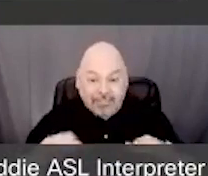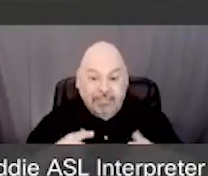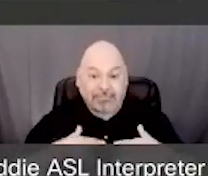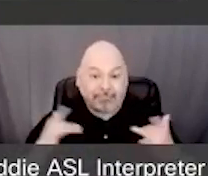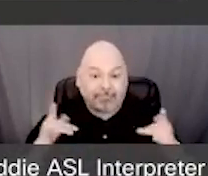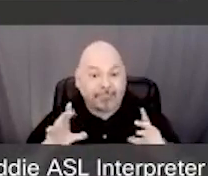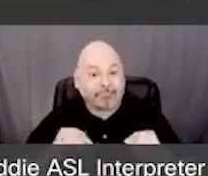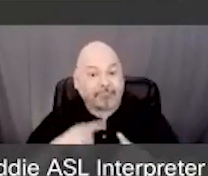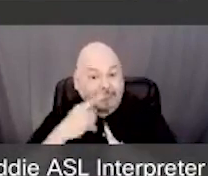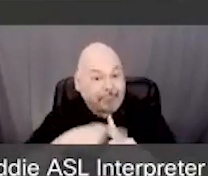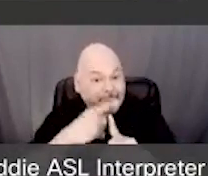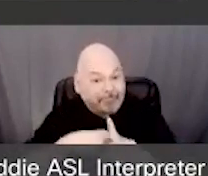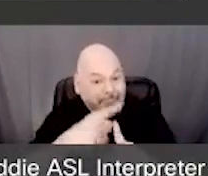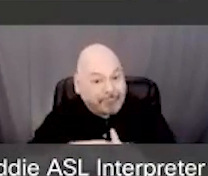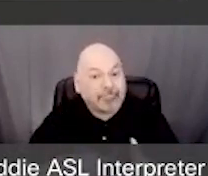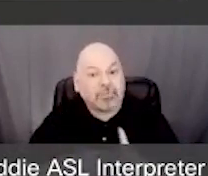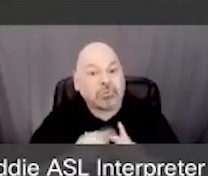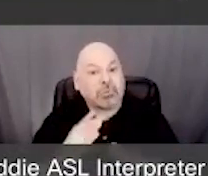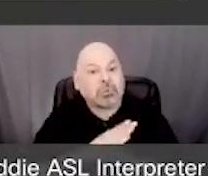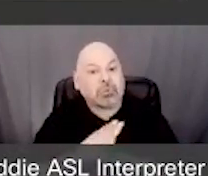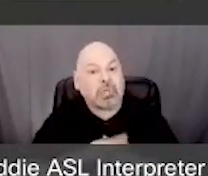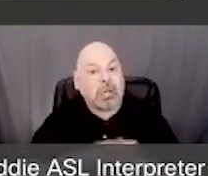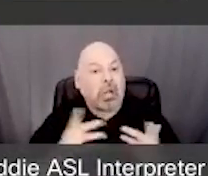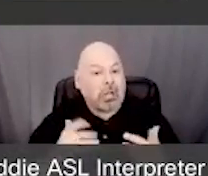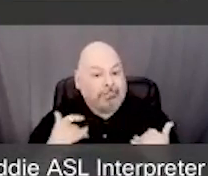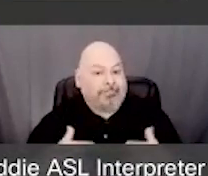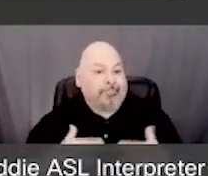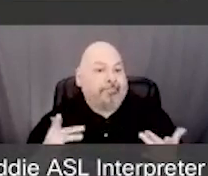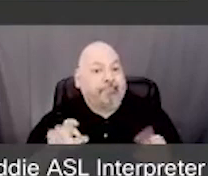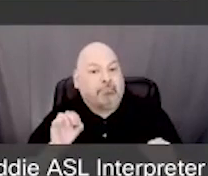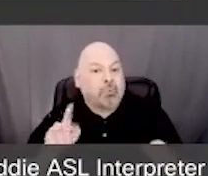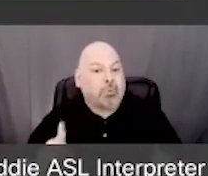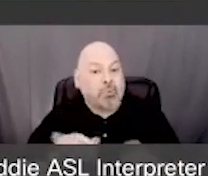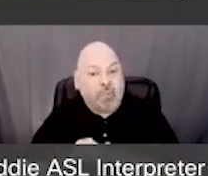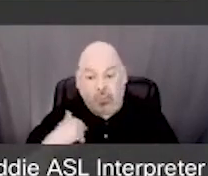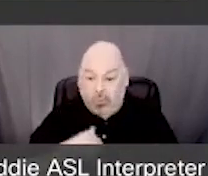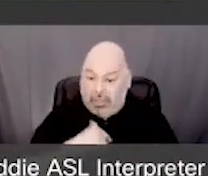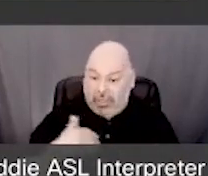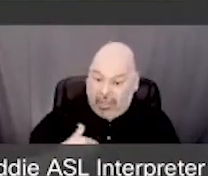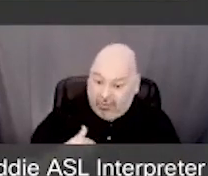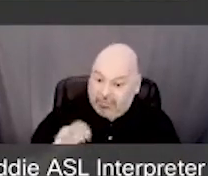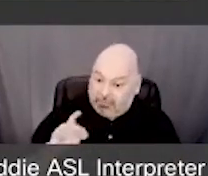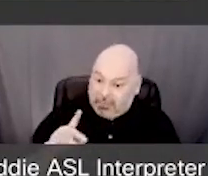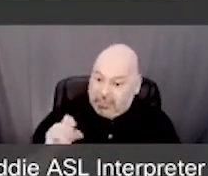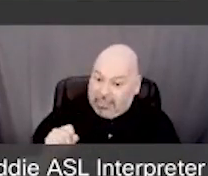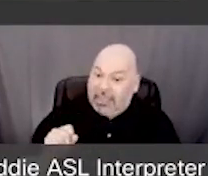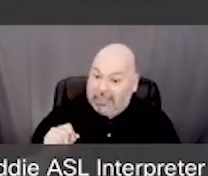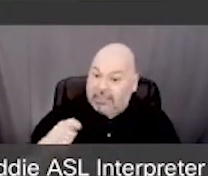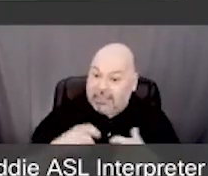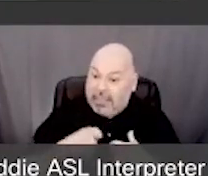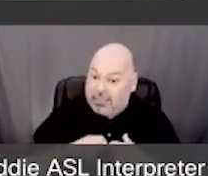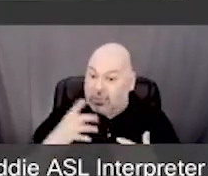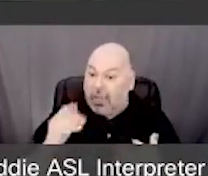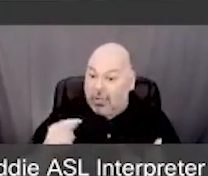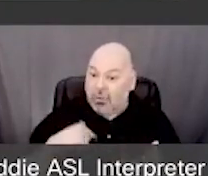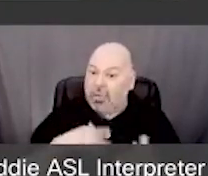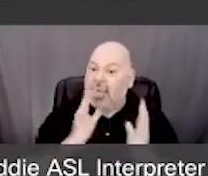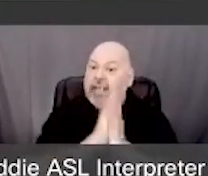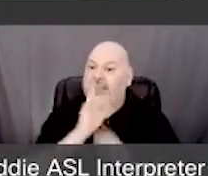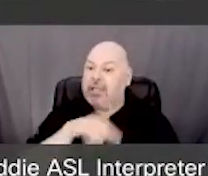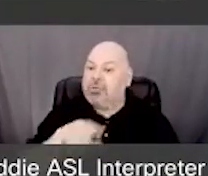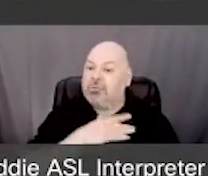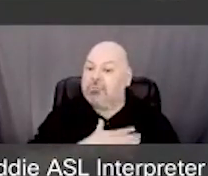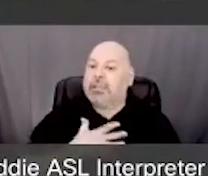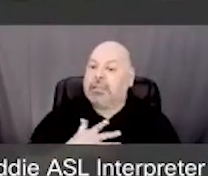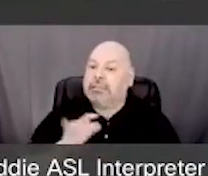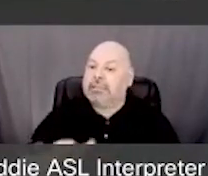on a monthly basis to share on our current and upcoming opportunities that we have here at CPS Energy. And we ask that you please